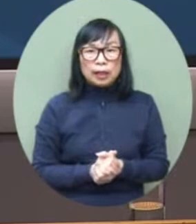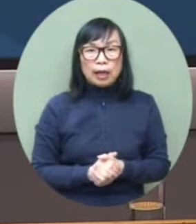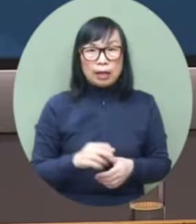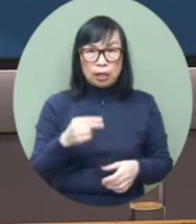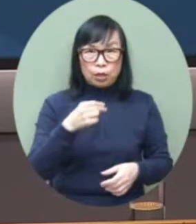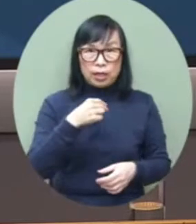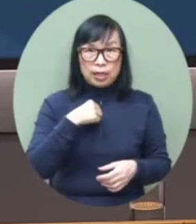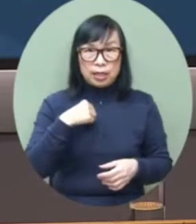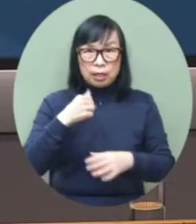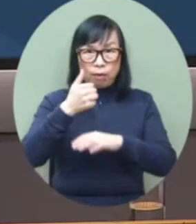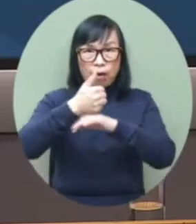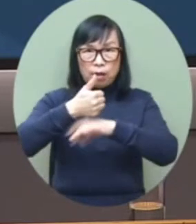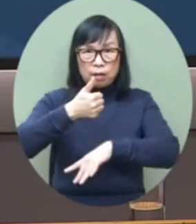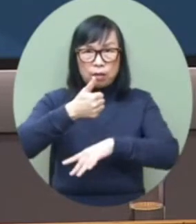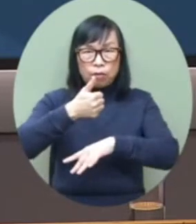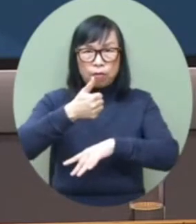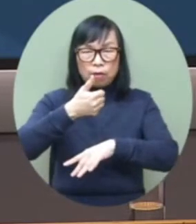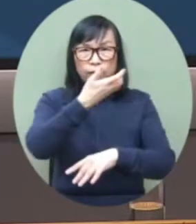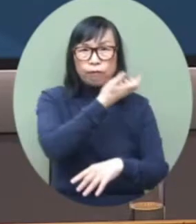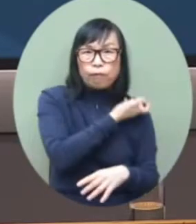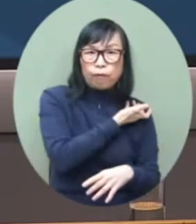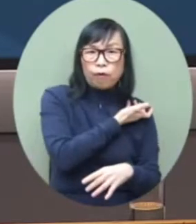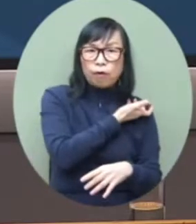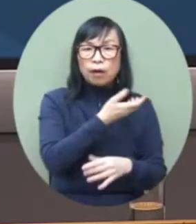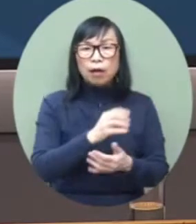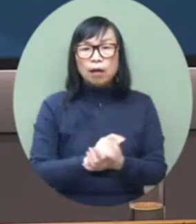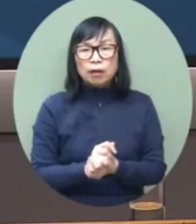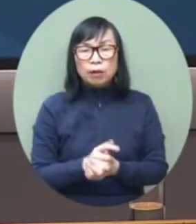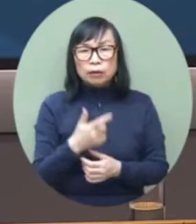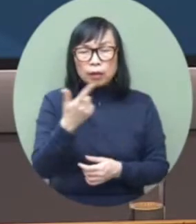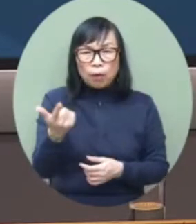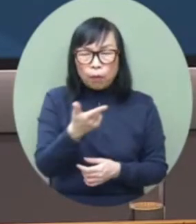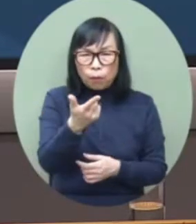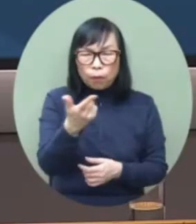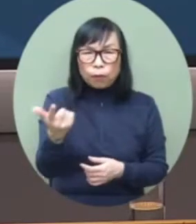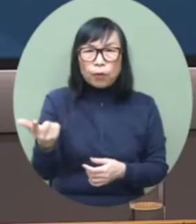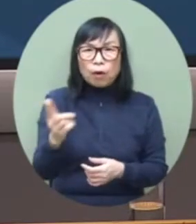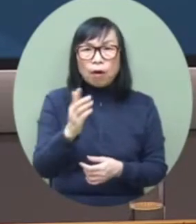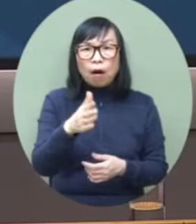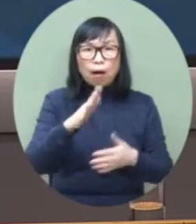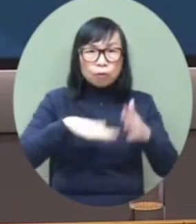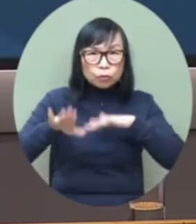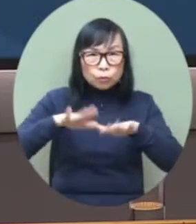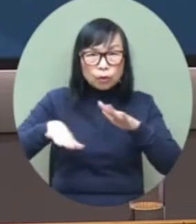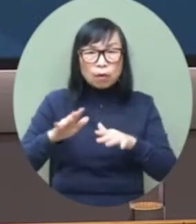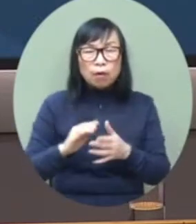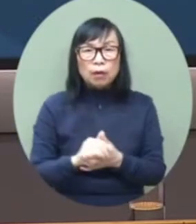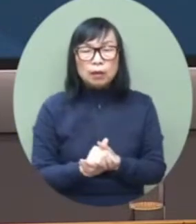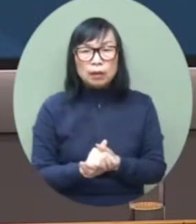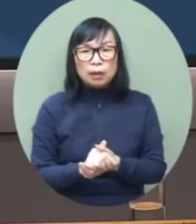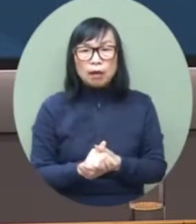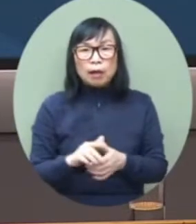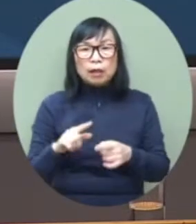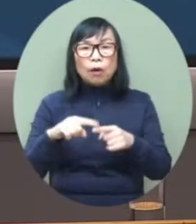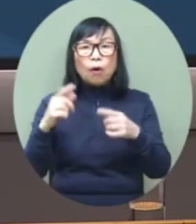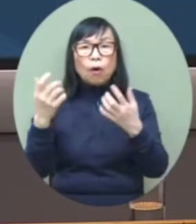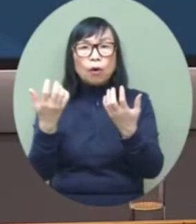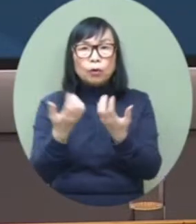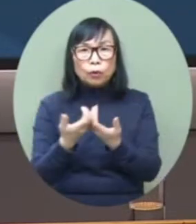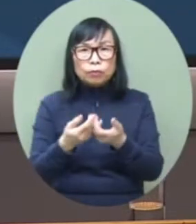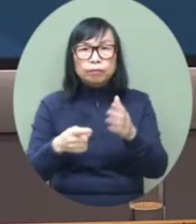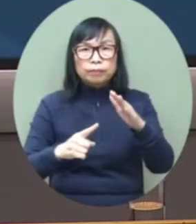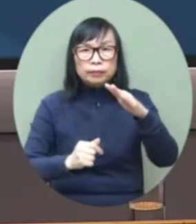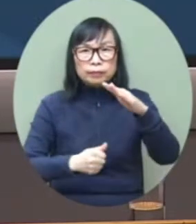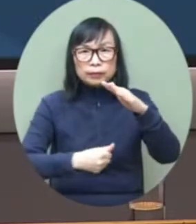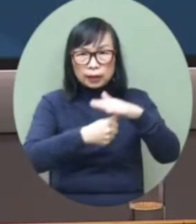Regarding the medical system being stretched thin, we are tackling the problem on many